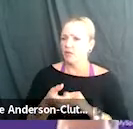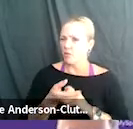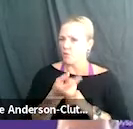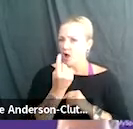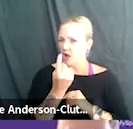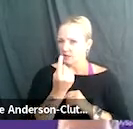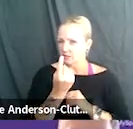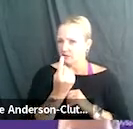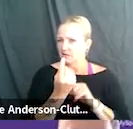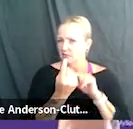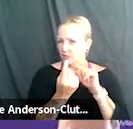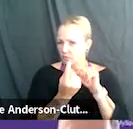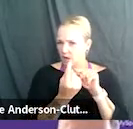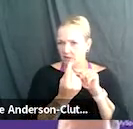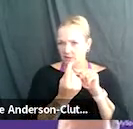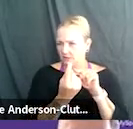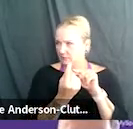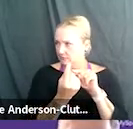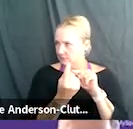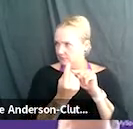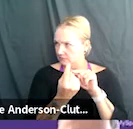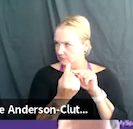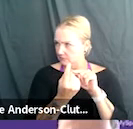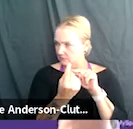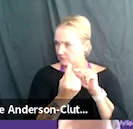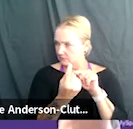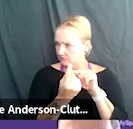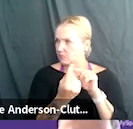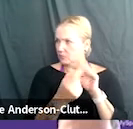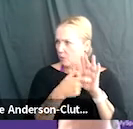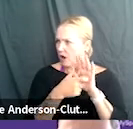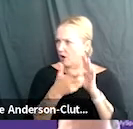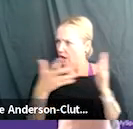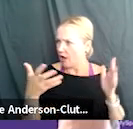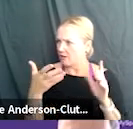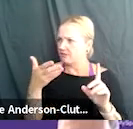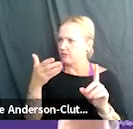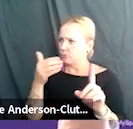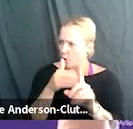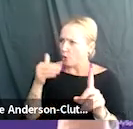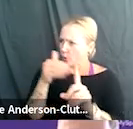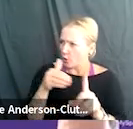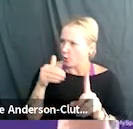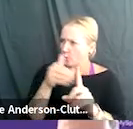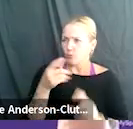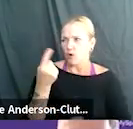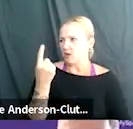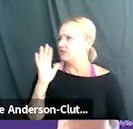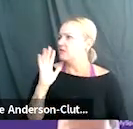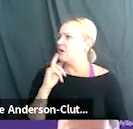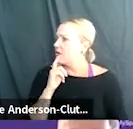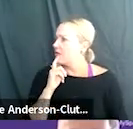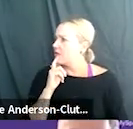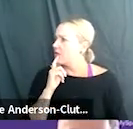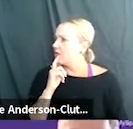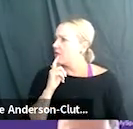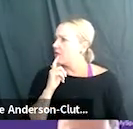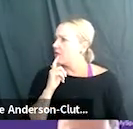the classroom. And Jeff, was there anything else unusual about that person other than that? So the fact it was an unusual